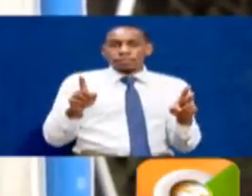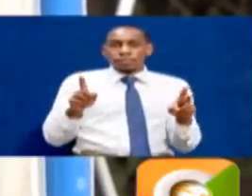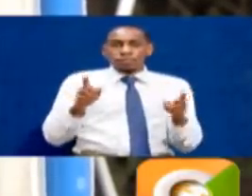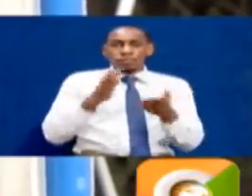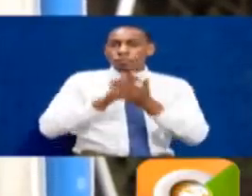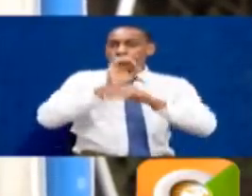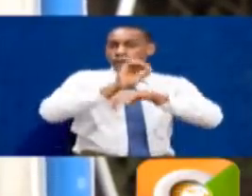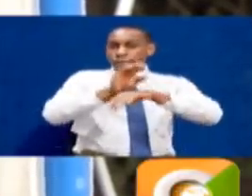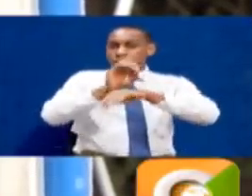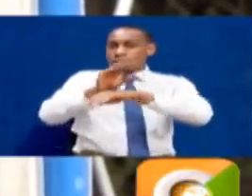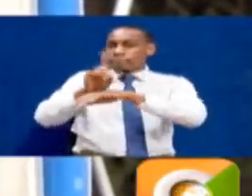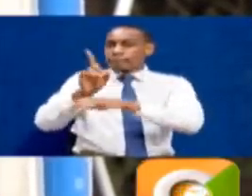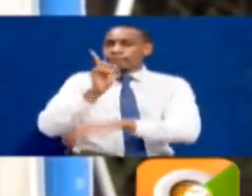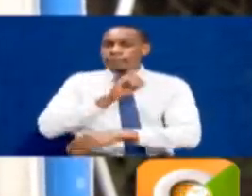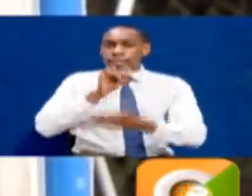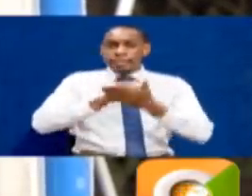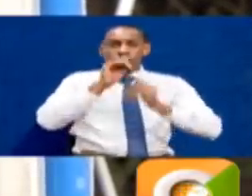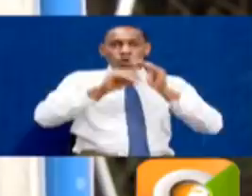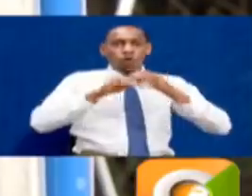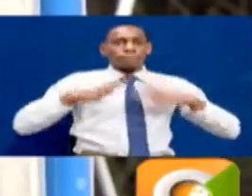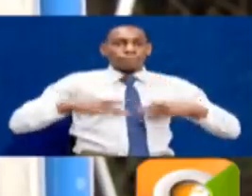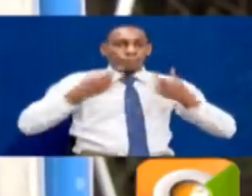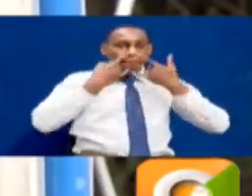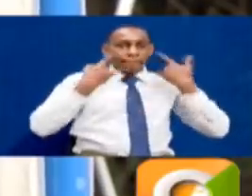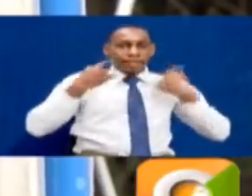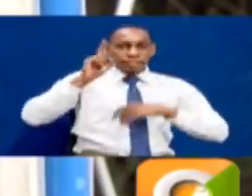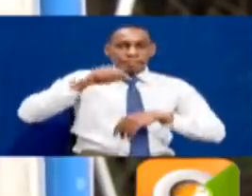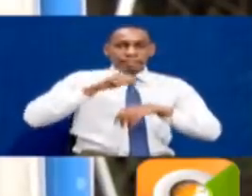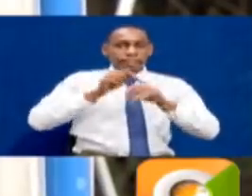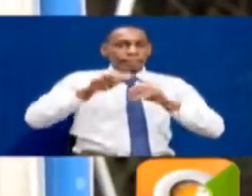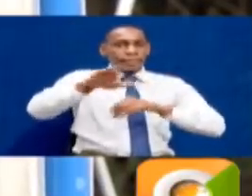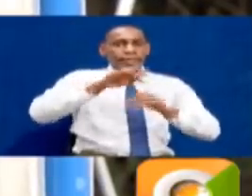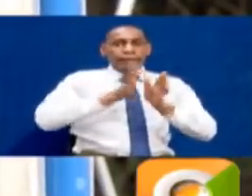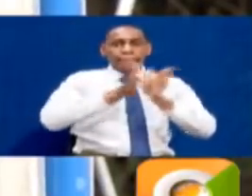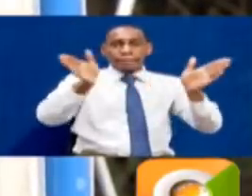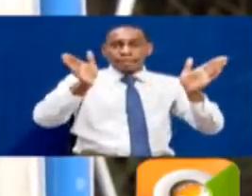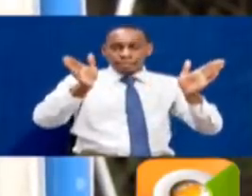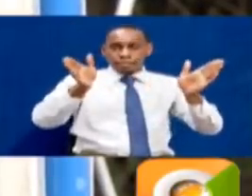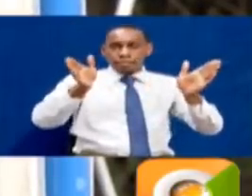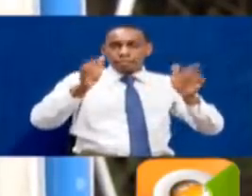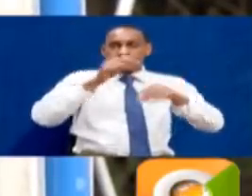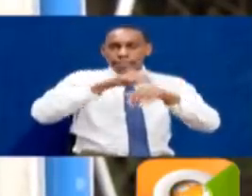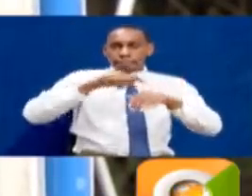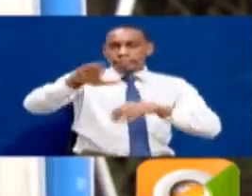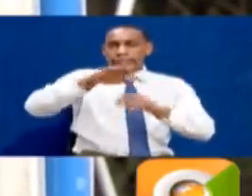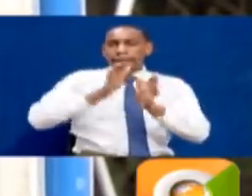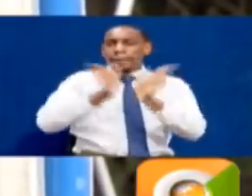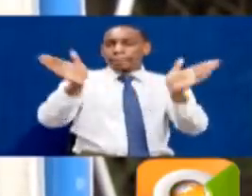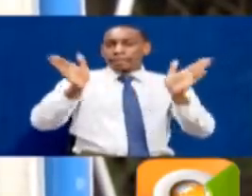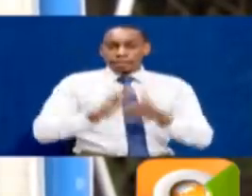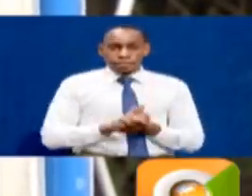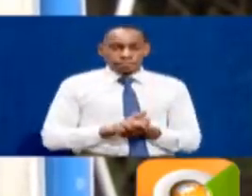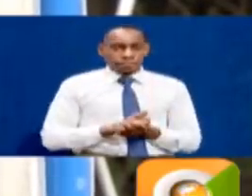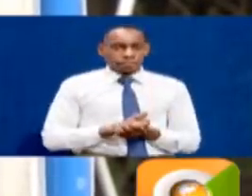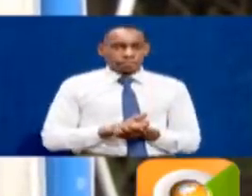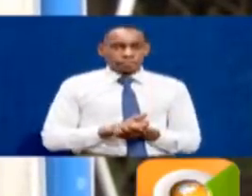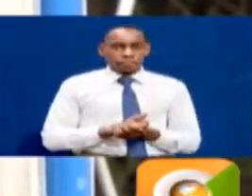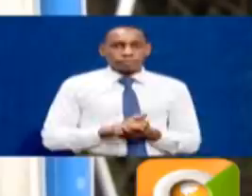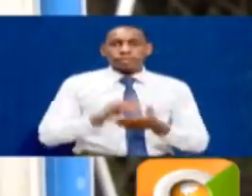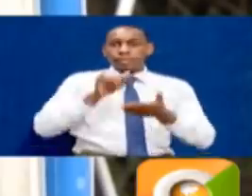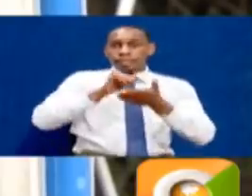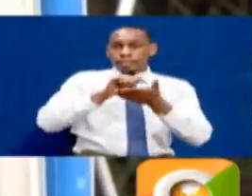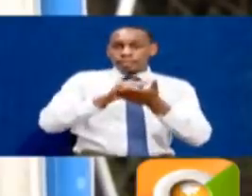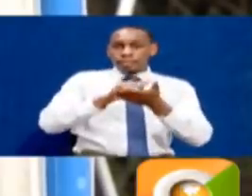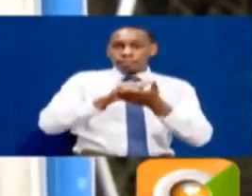an advisory that all people wear masks when they're in the public, when they're in public places, which